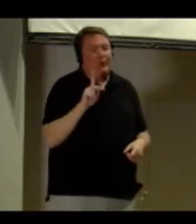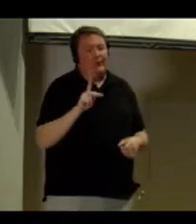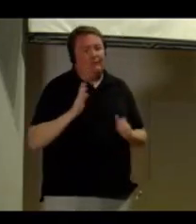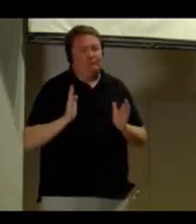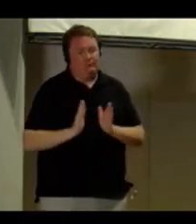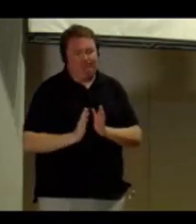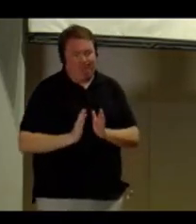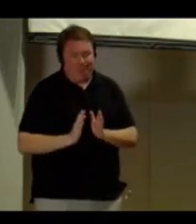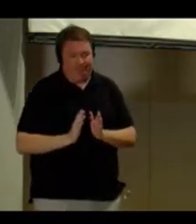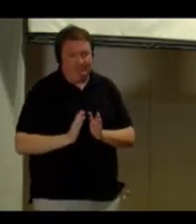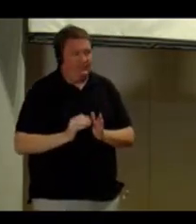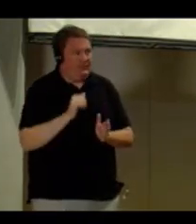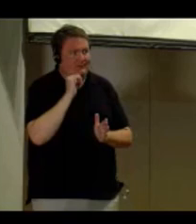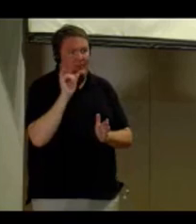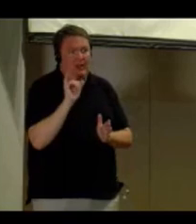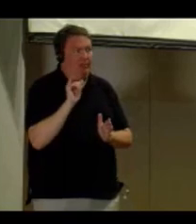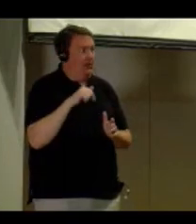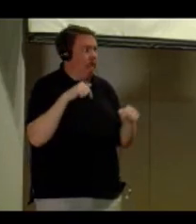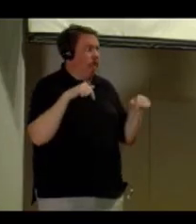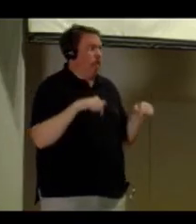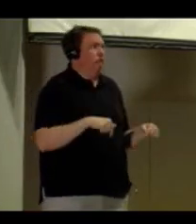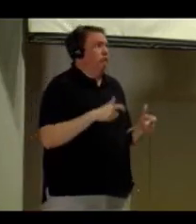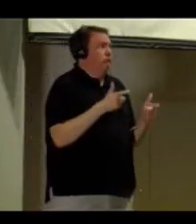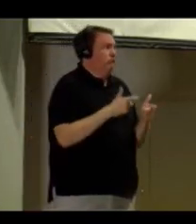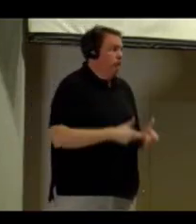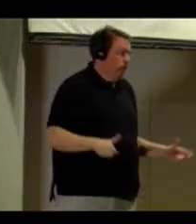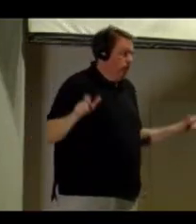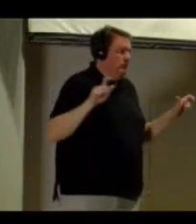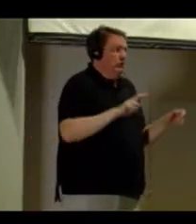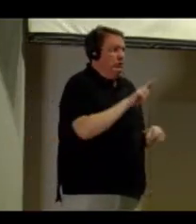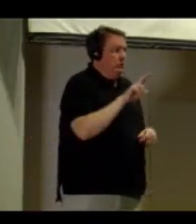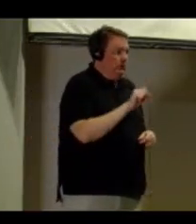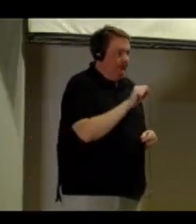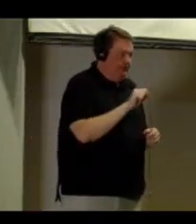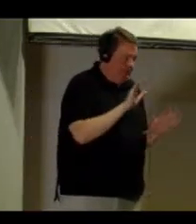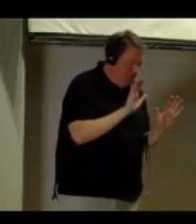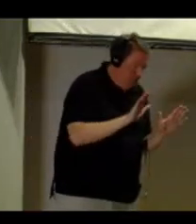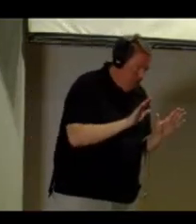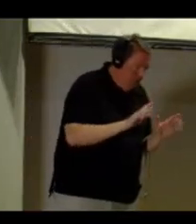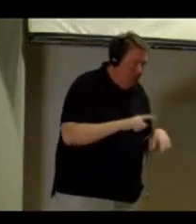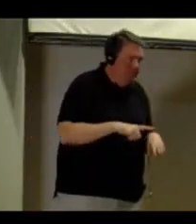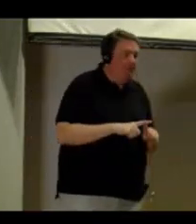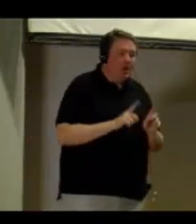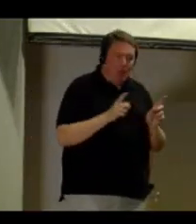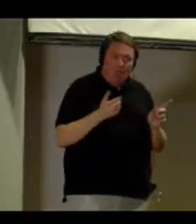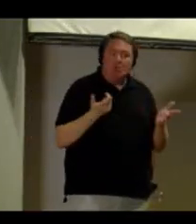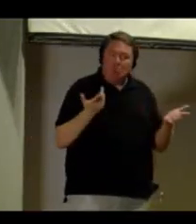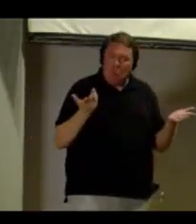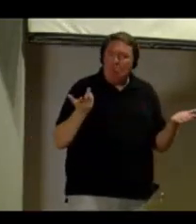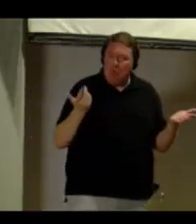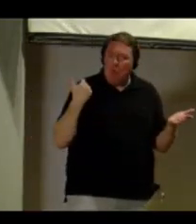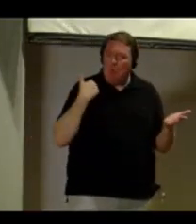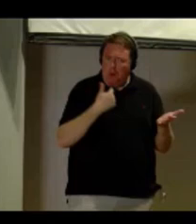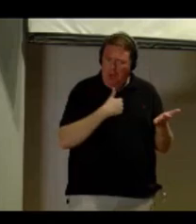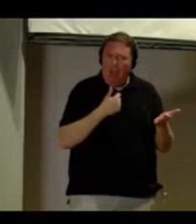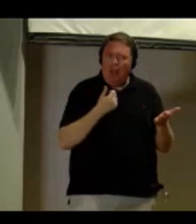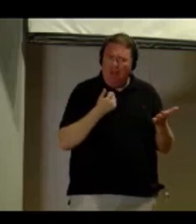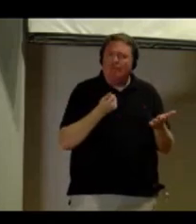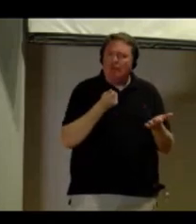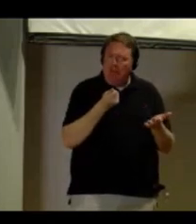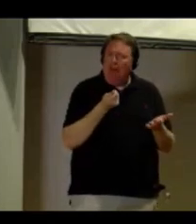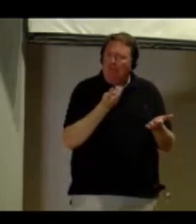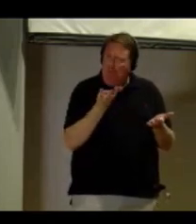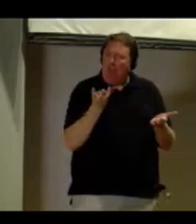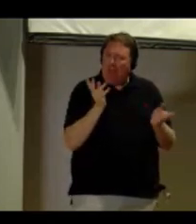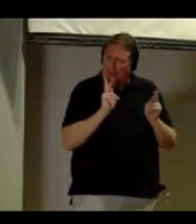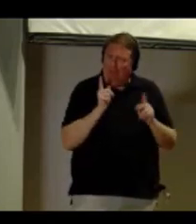country, you know, continent-scale country as the US. But there's a fair few people there. So to try to